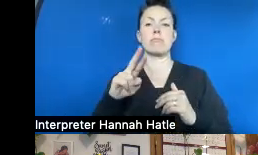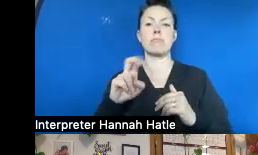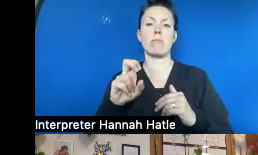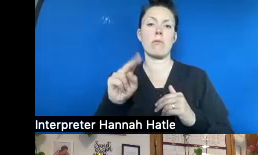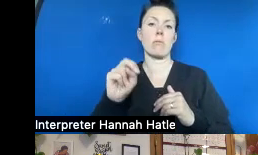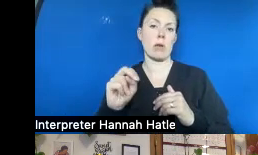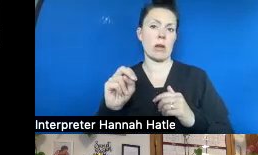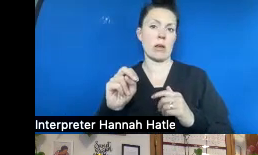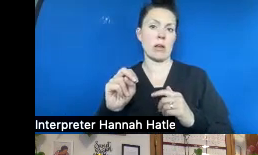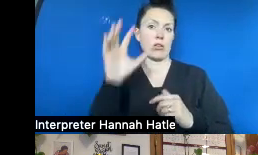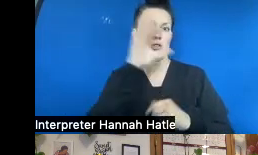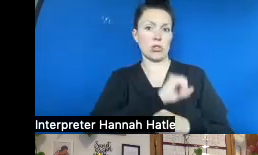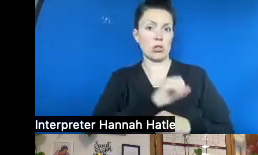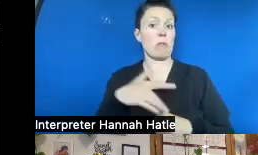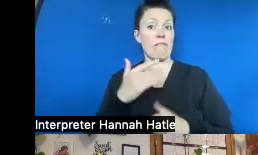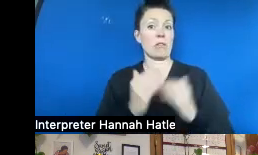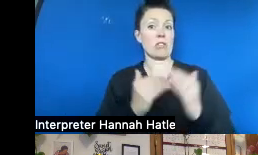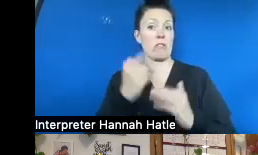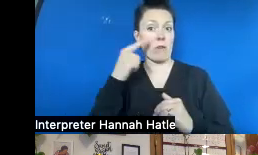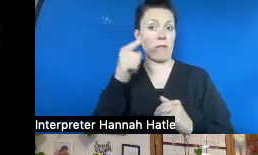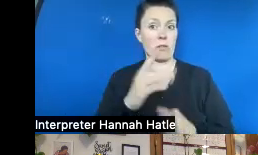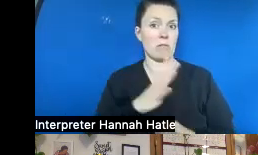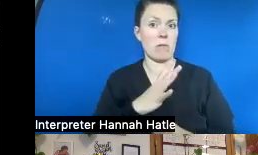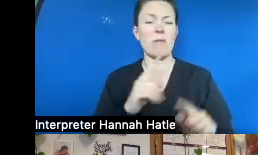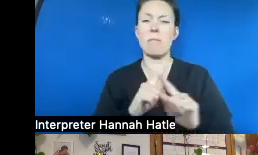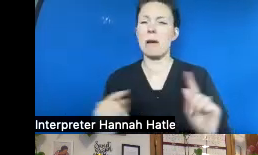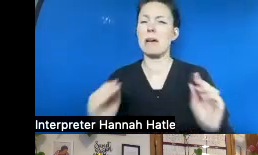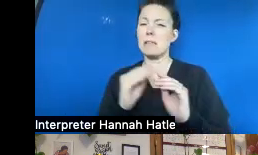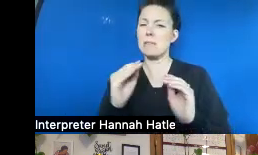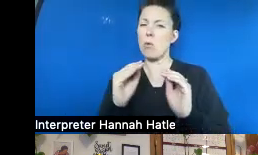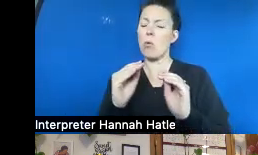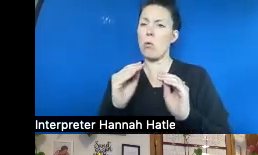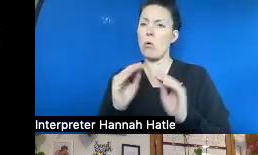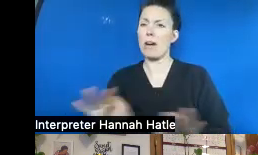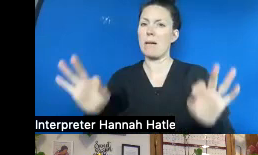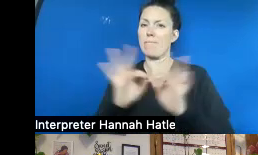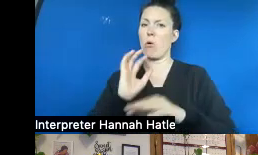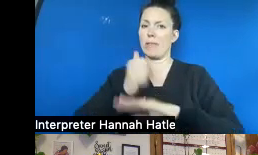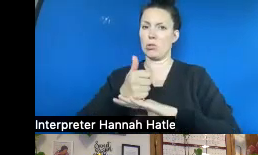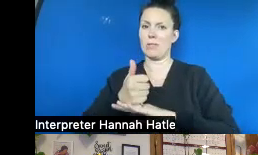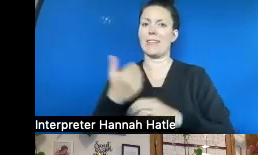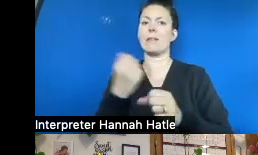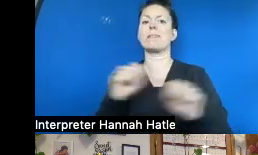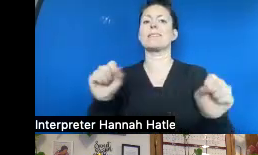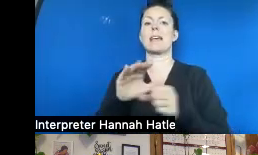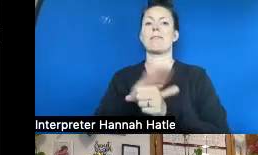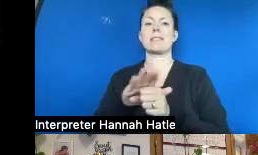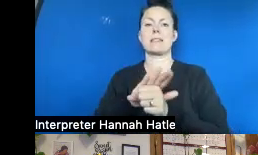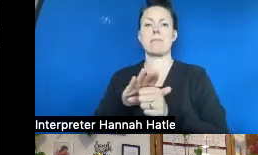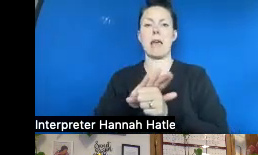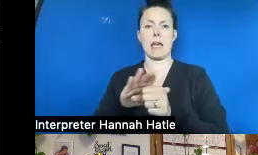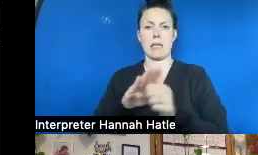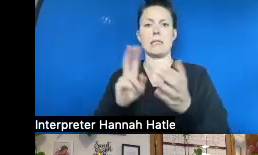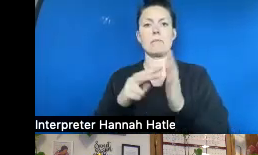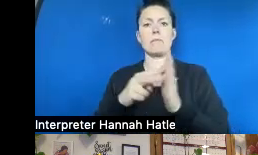assumed and that feels comfortable for you, that I think it's even more important that you create the the safe space where you are